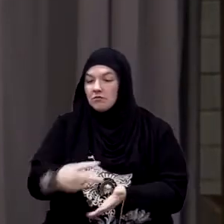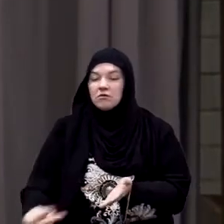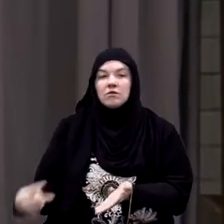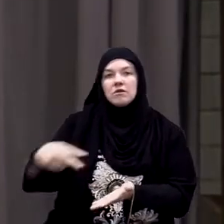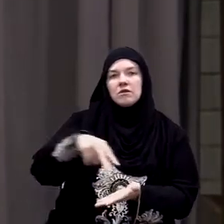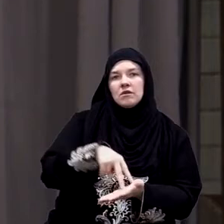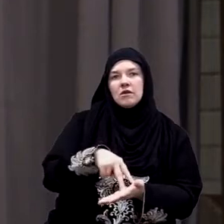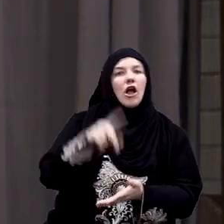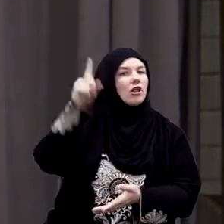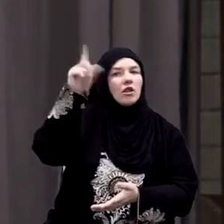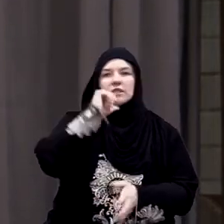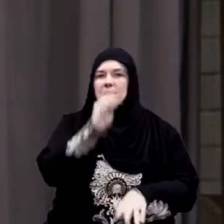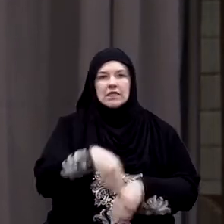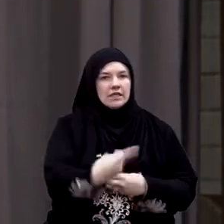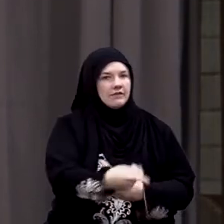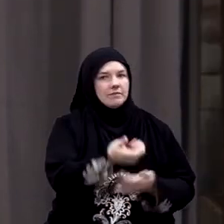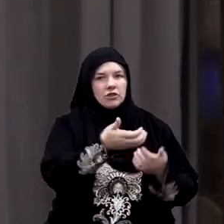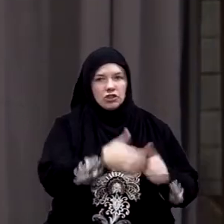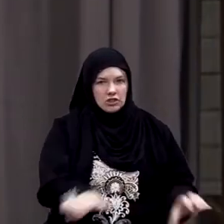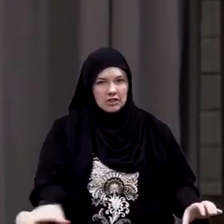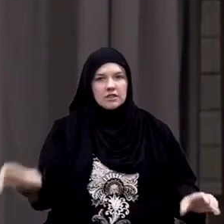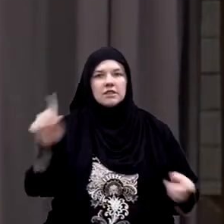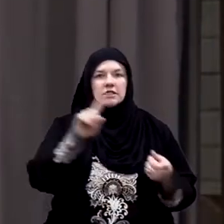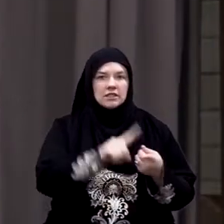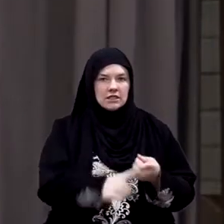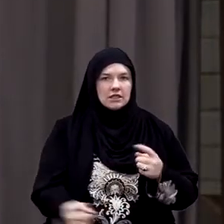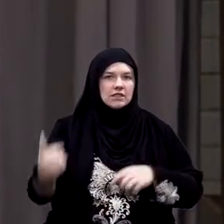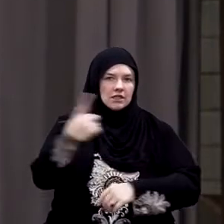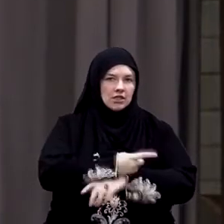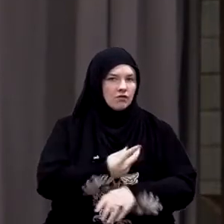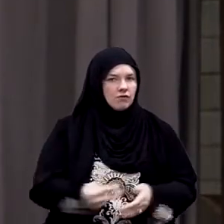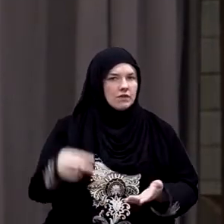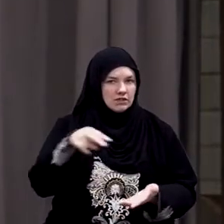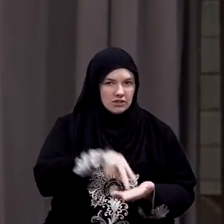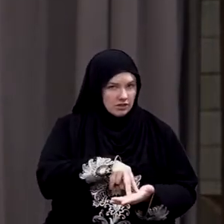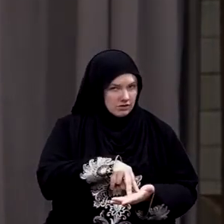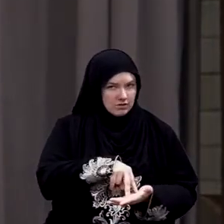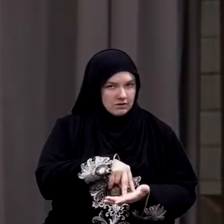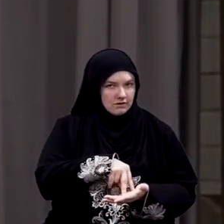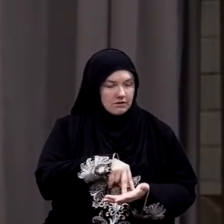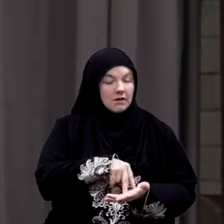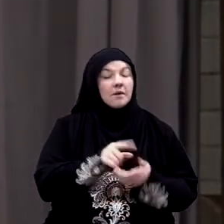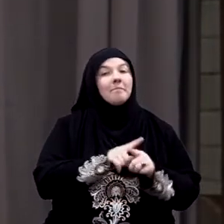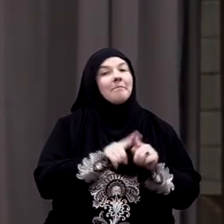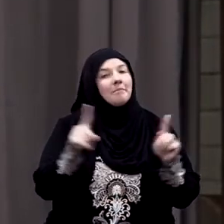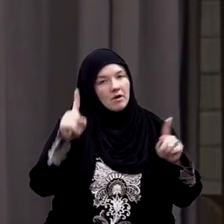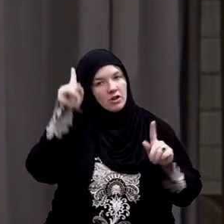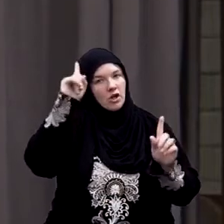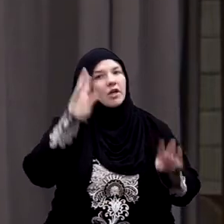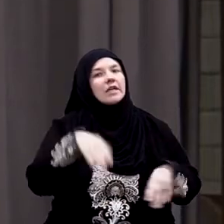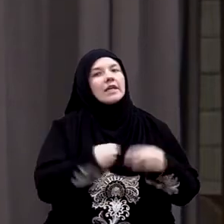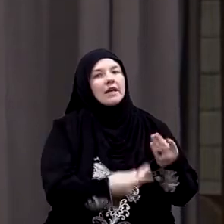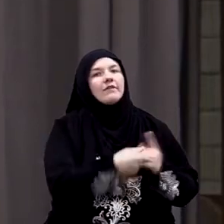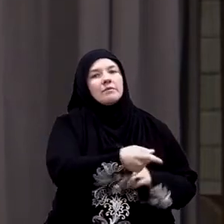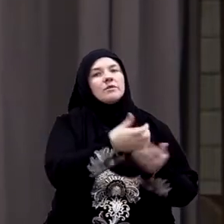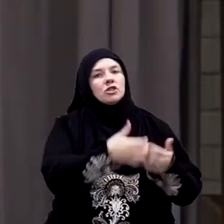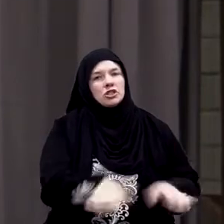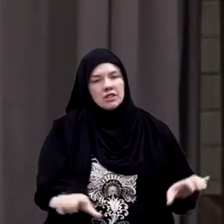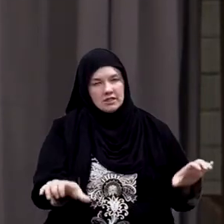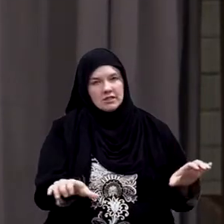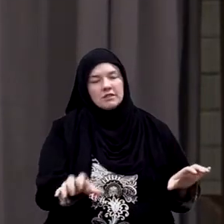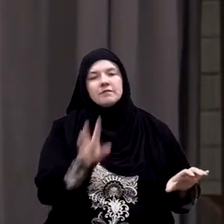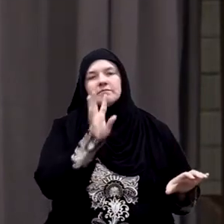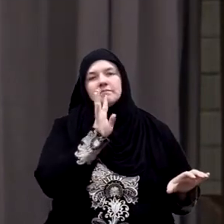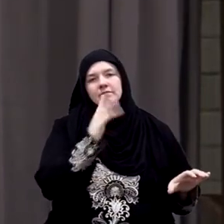Allah did not give him the chance until the day of resurrection. But He gave him a chance